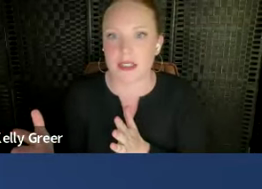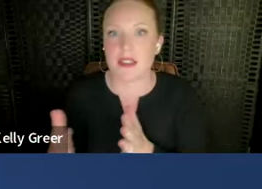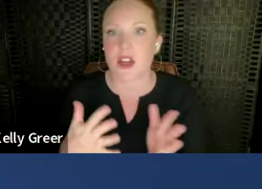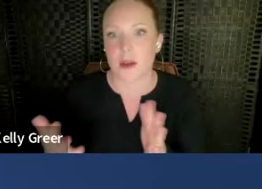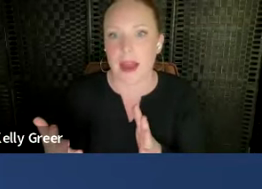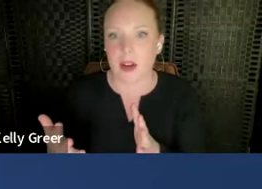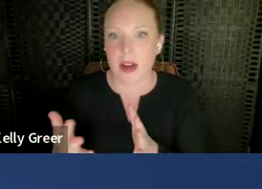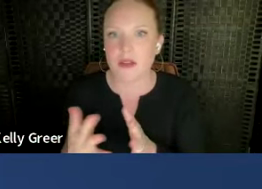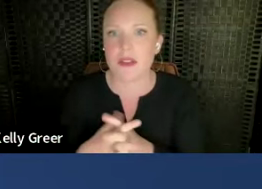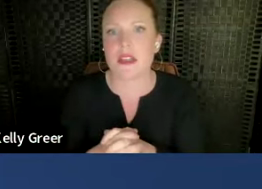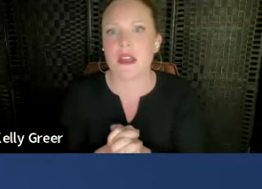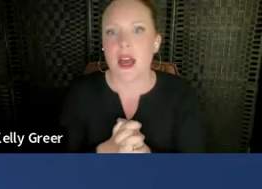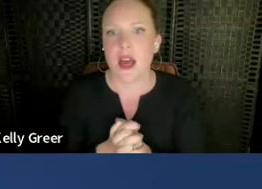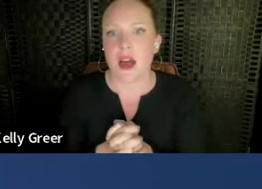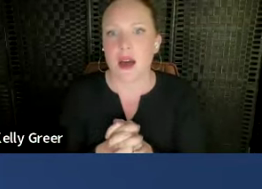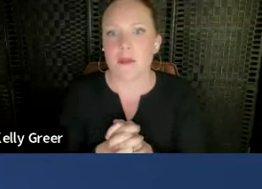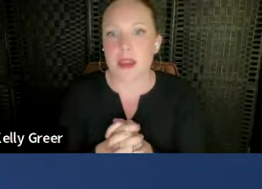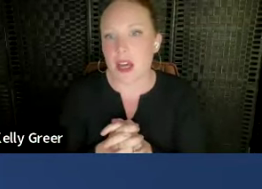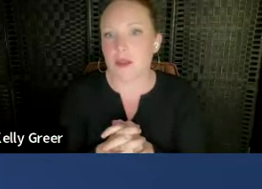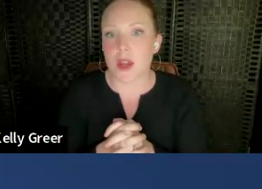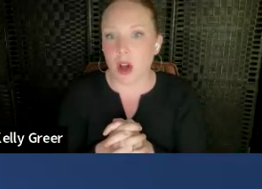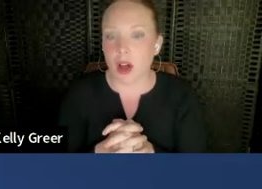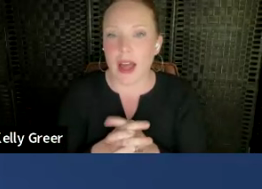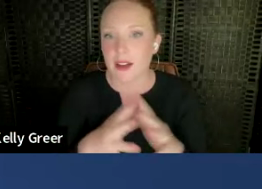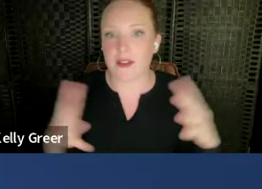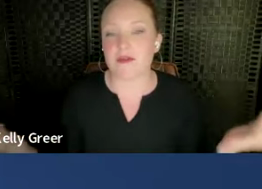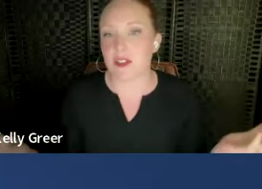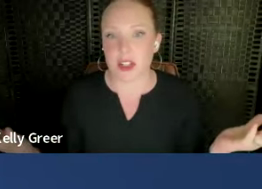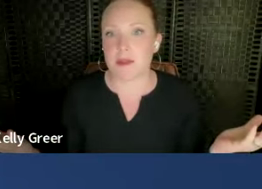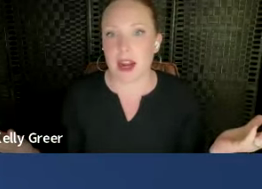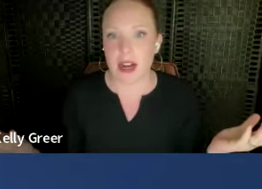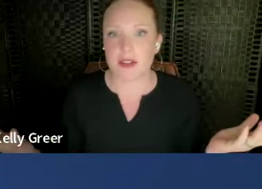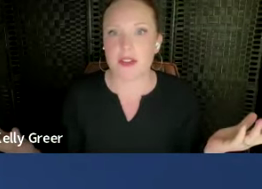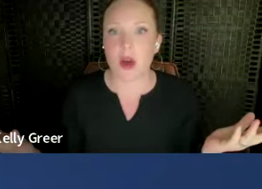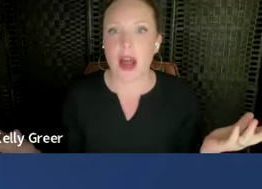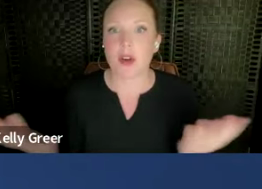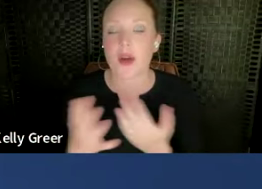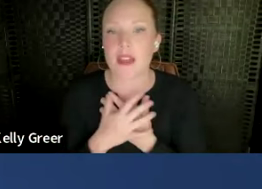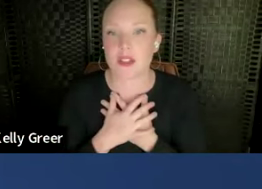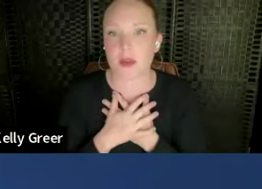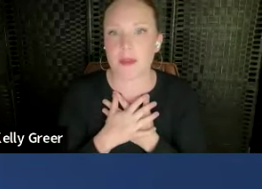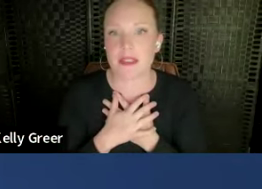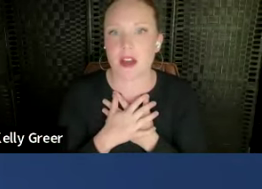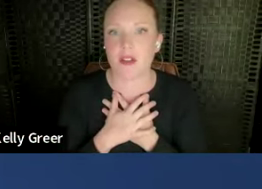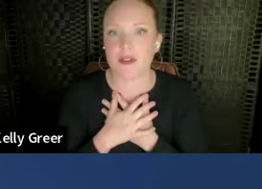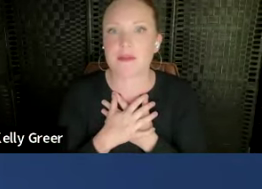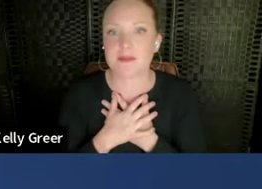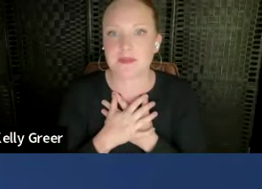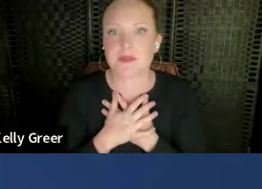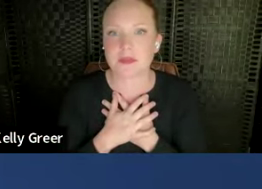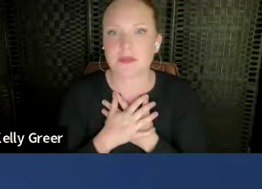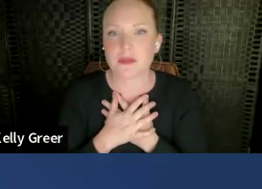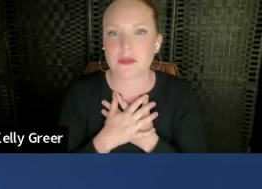individual experiences and our background, because we all have diverse backgrounds. So I will go ahead and start with